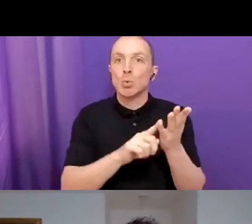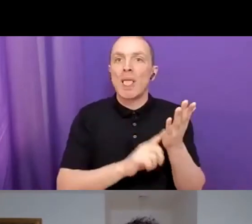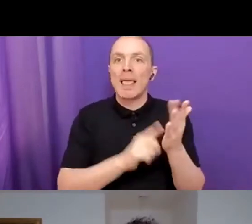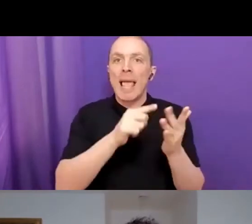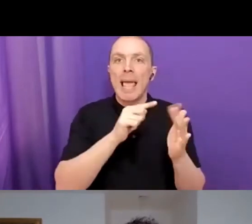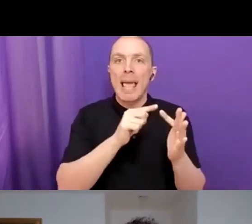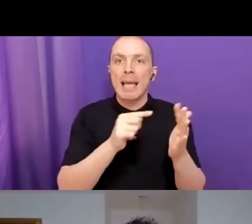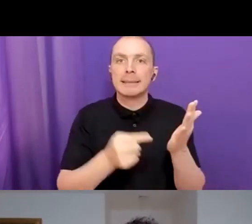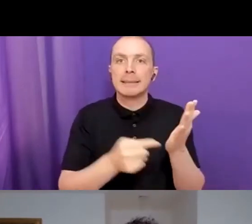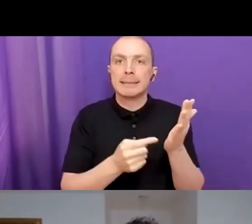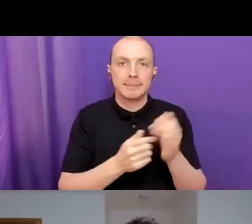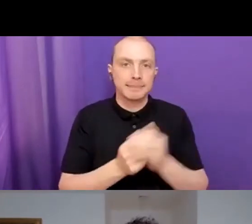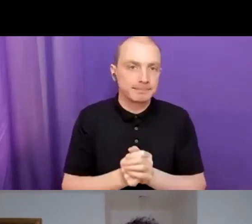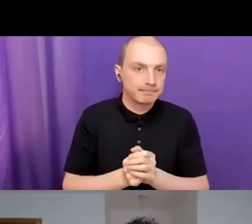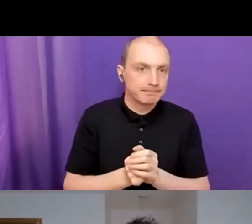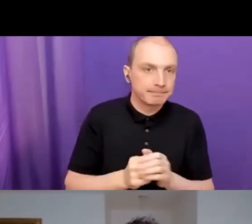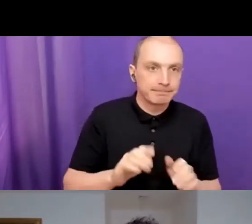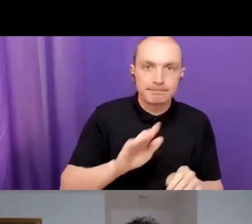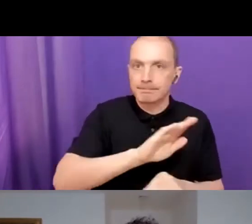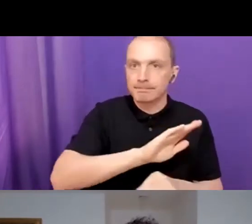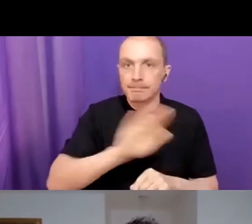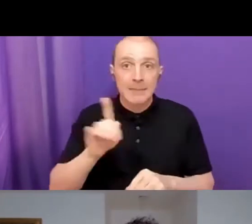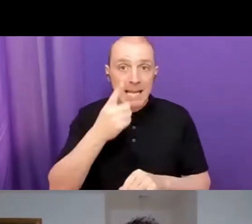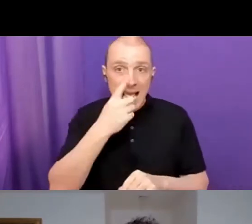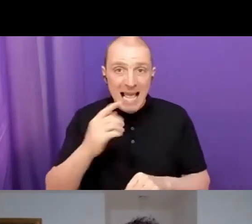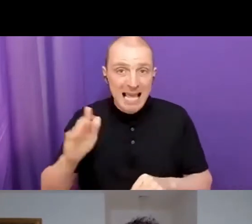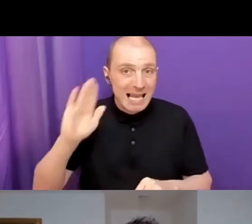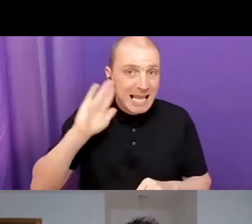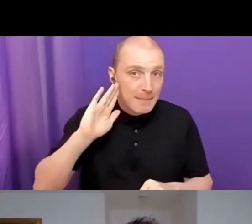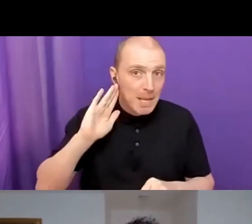Hello, I'm just checking everybody can hear me. Can you hear me okay?